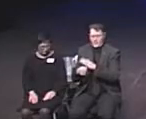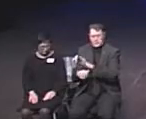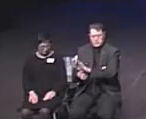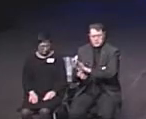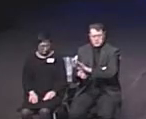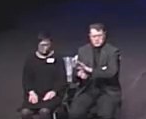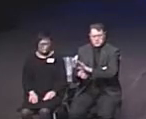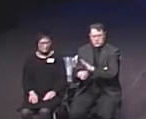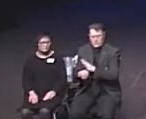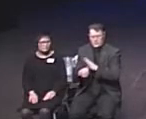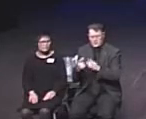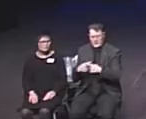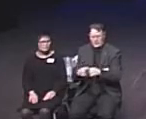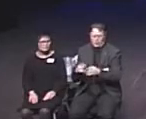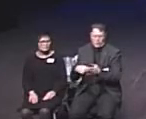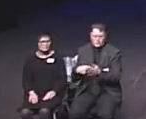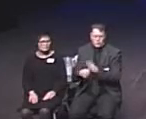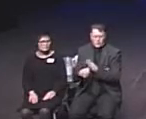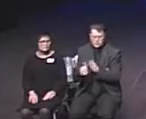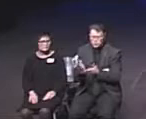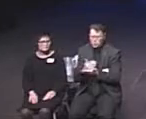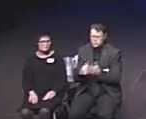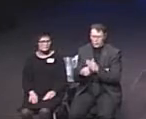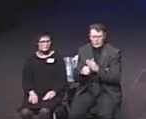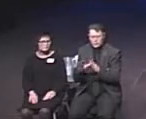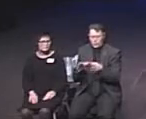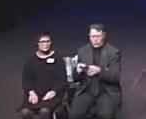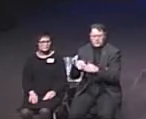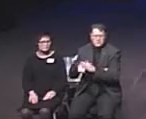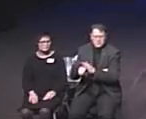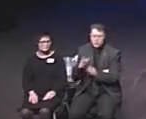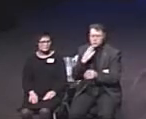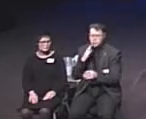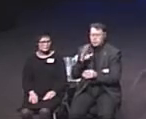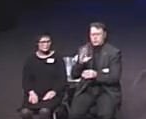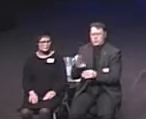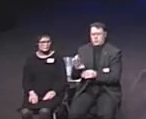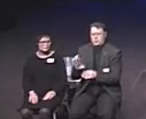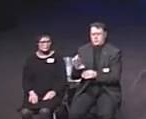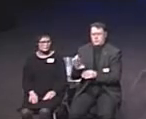teachers have too. They have pupils in their classrooms with different